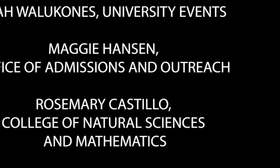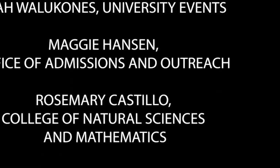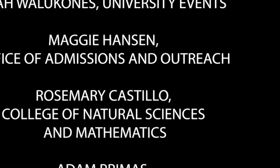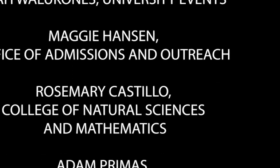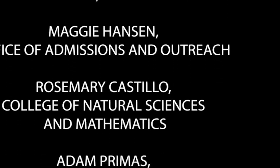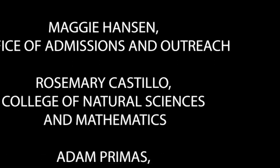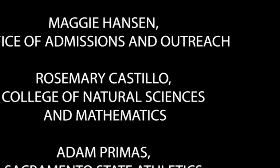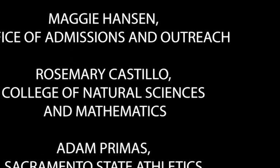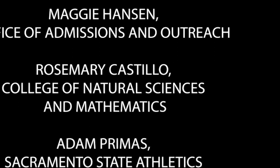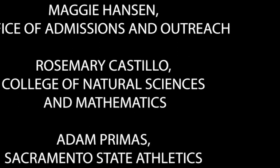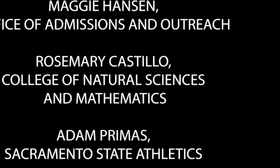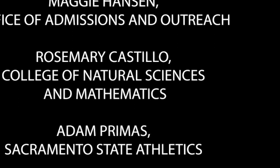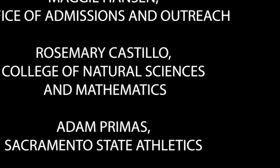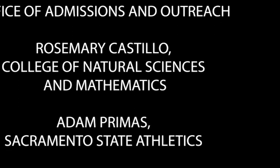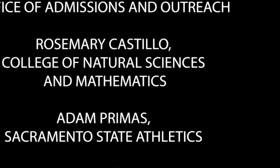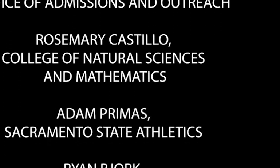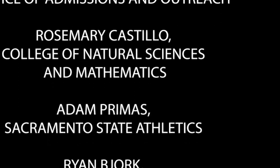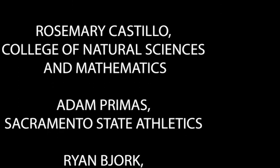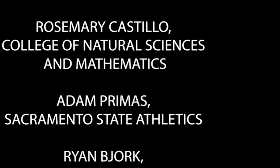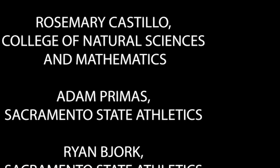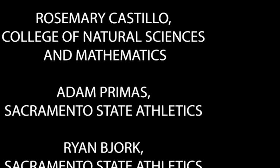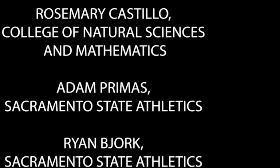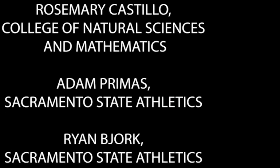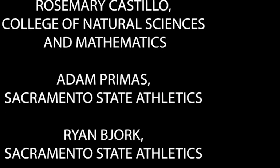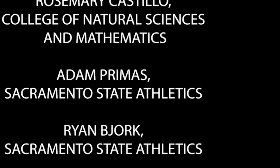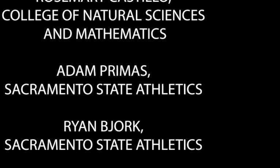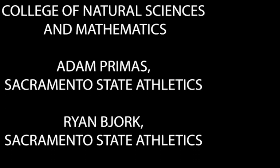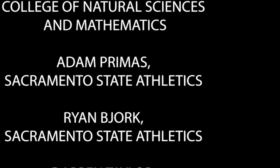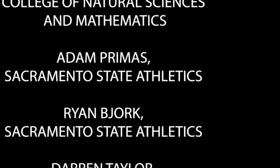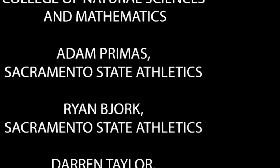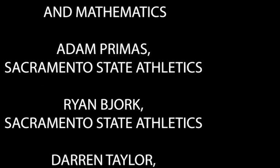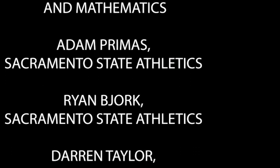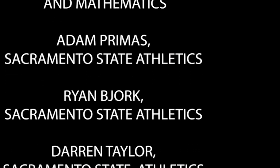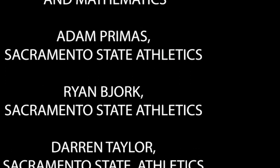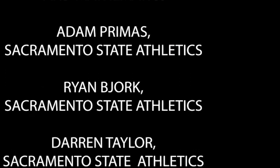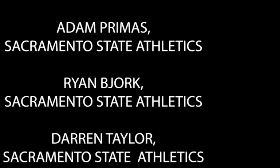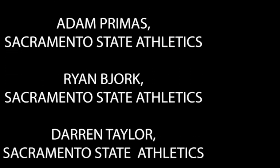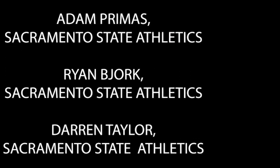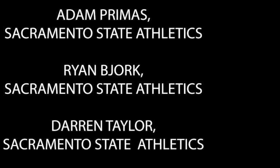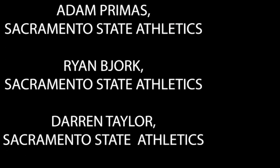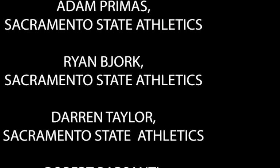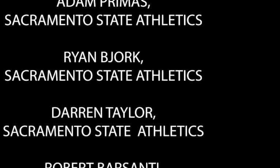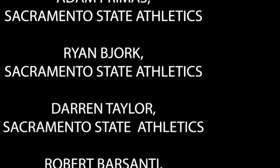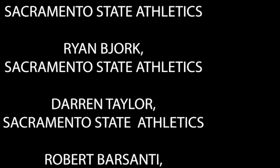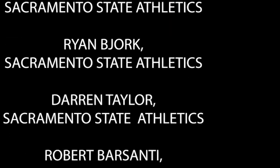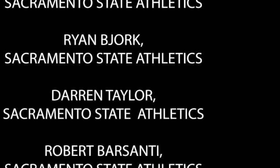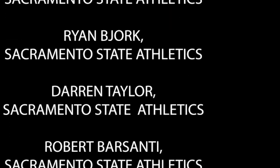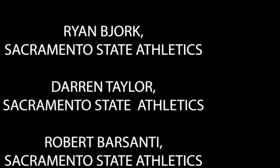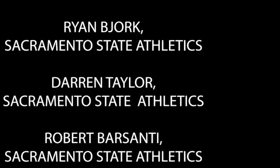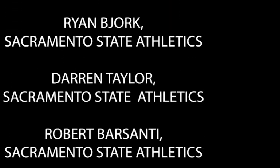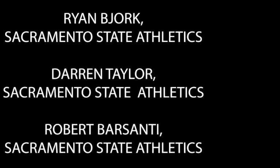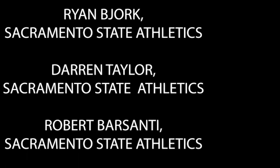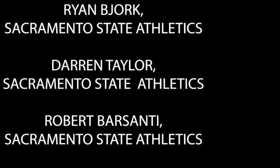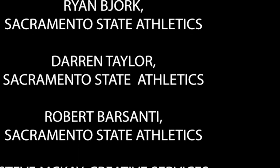were very good for me, and I have a loyalty to Sacramento State, and that's why I gave our family